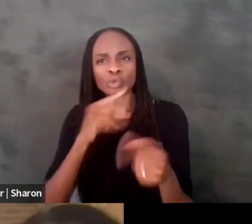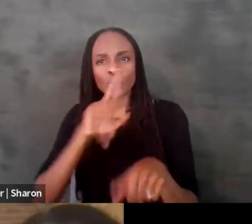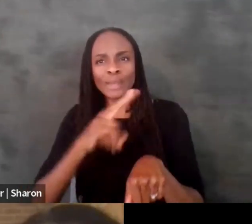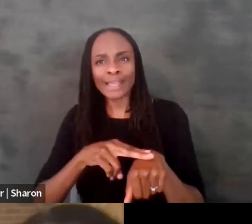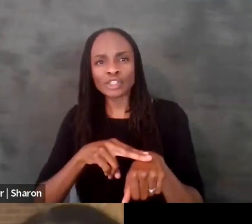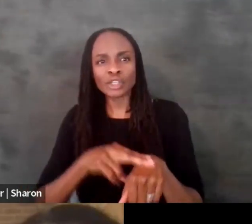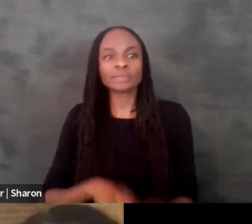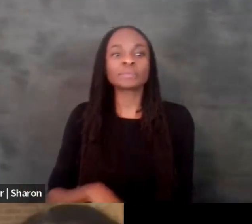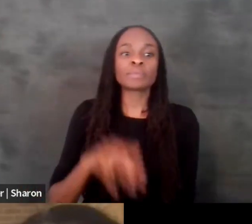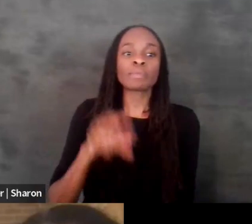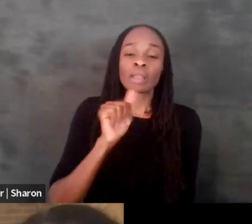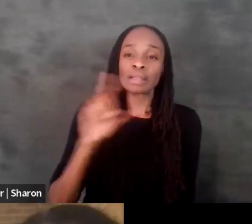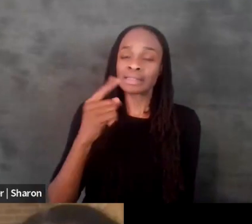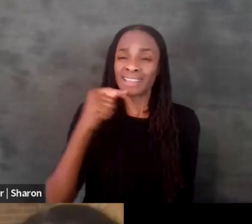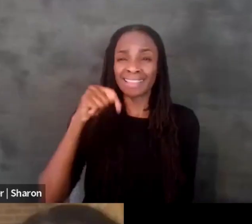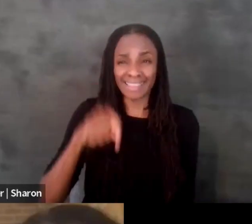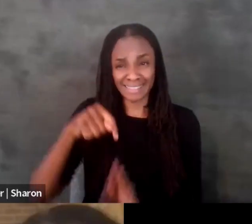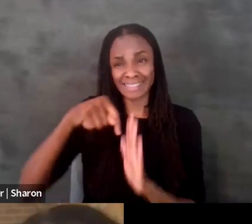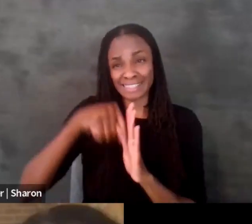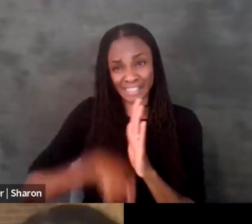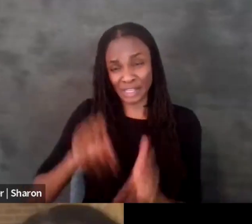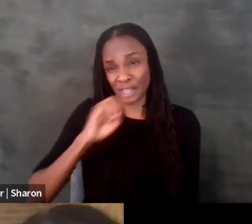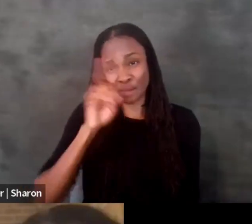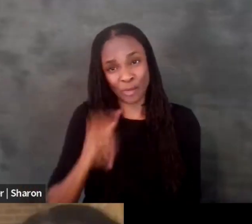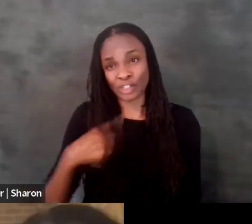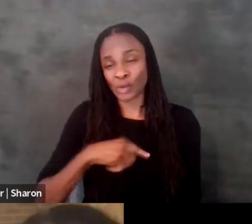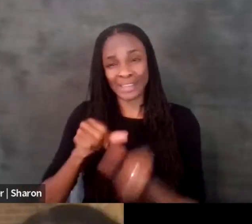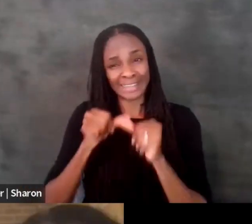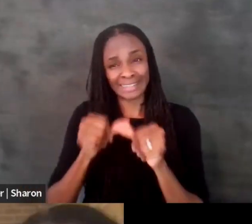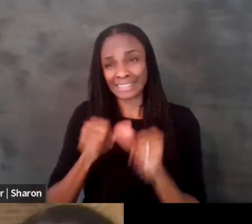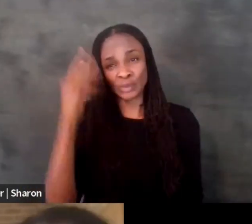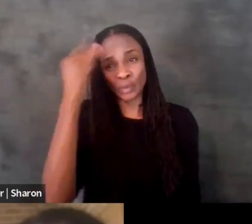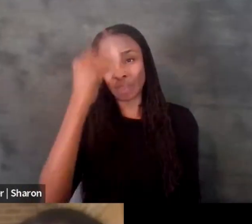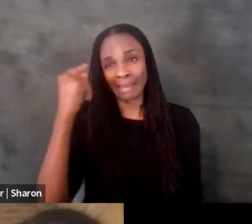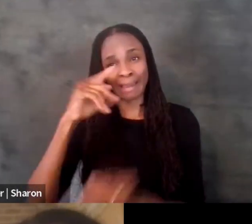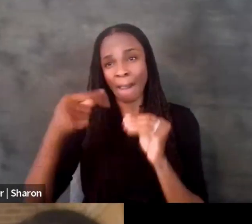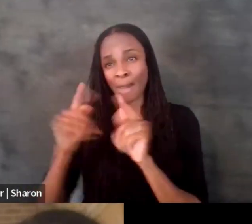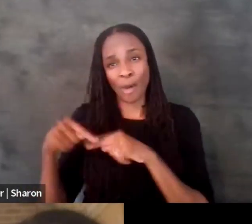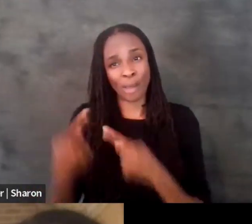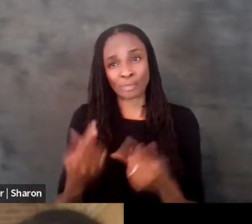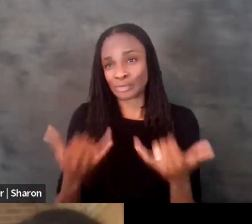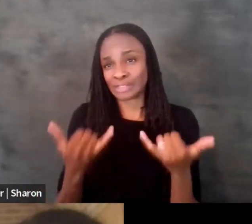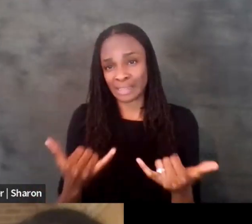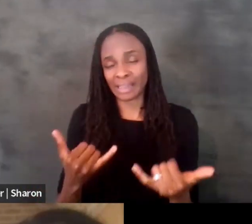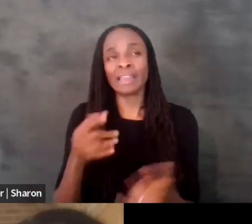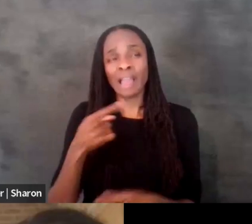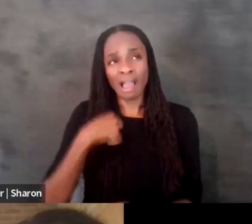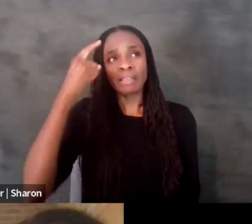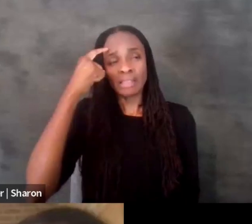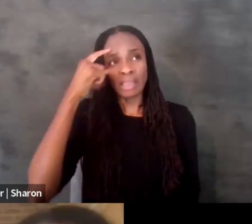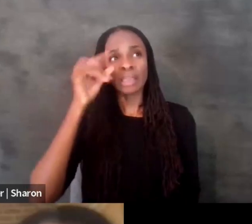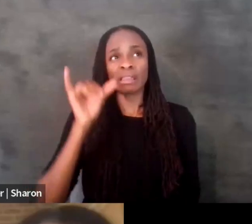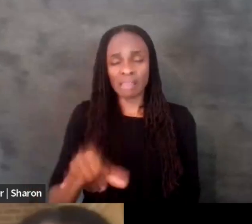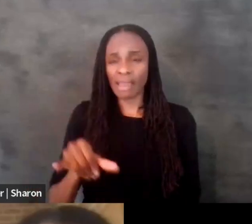This is a very deep question that we Mm, keep thinking about even mm, today. That I think